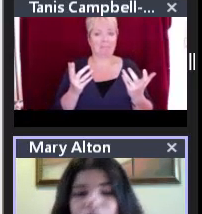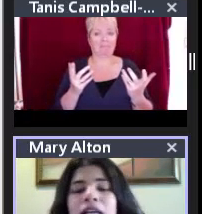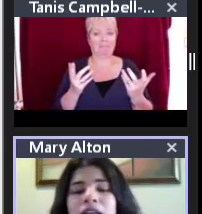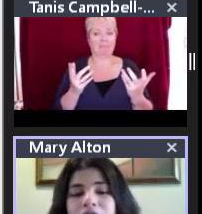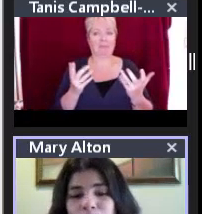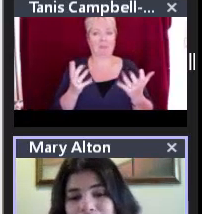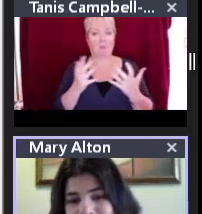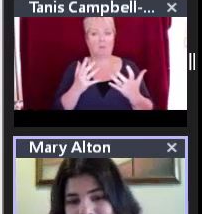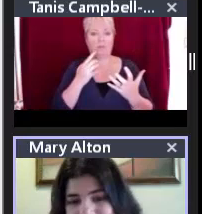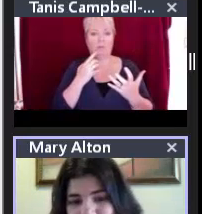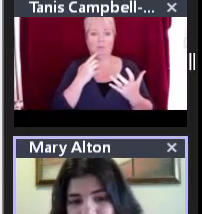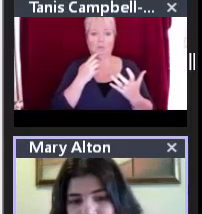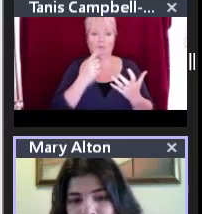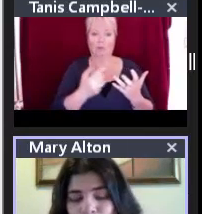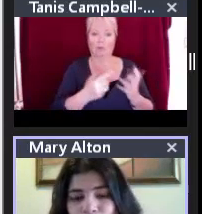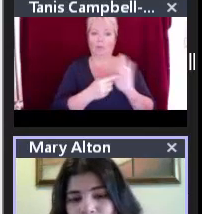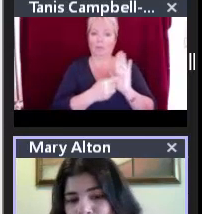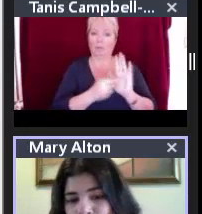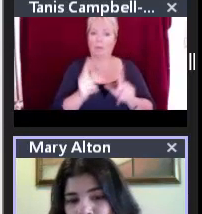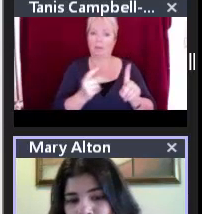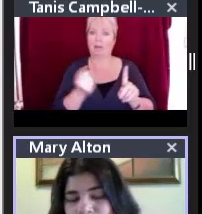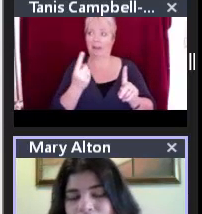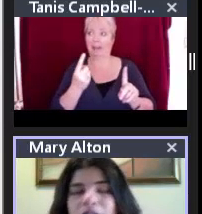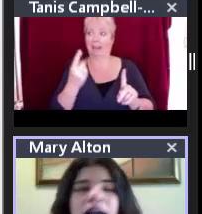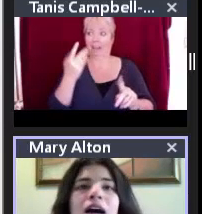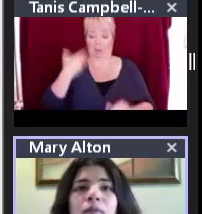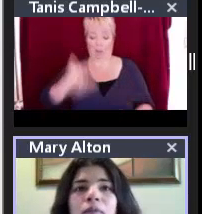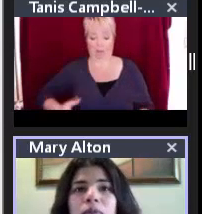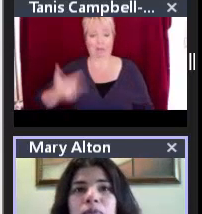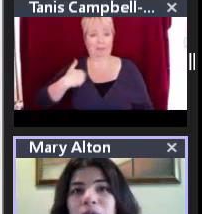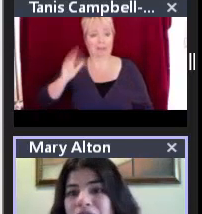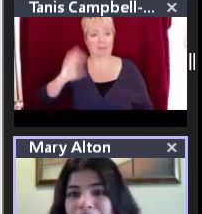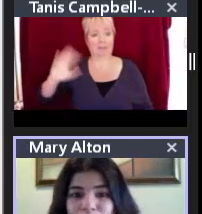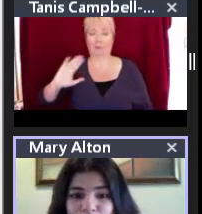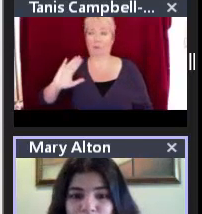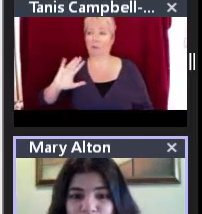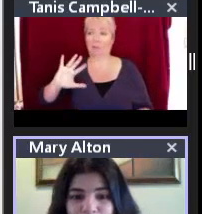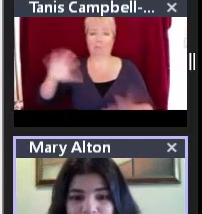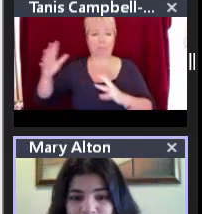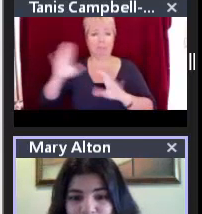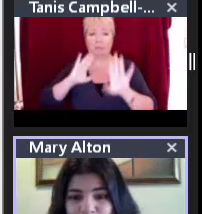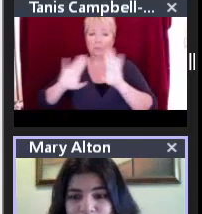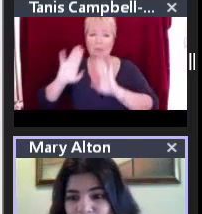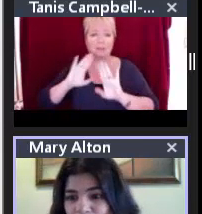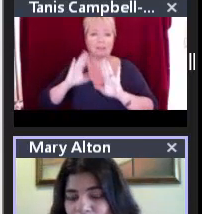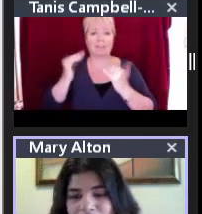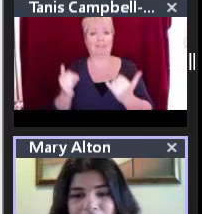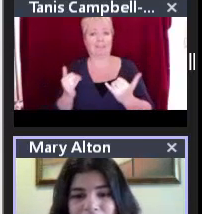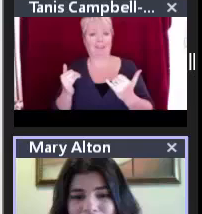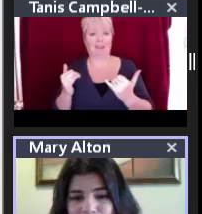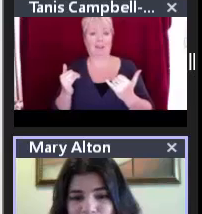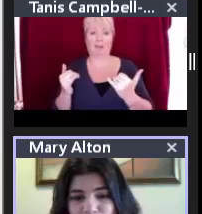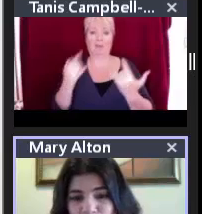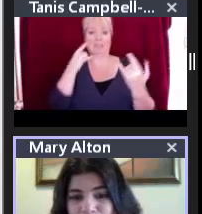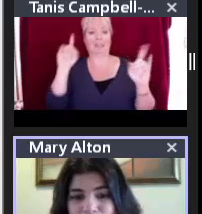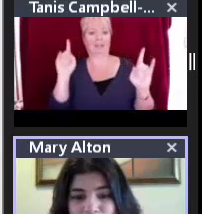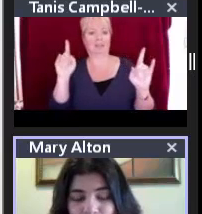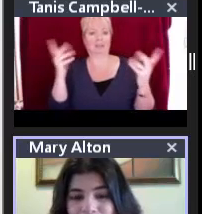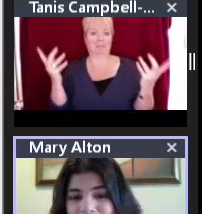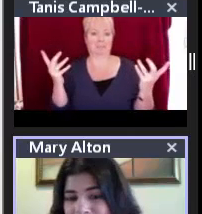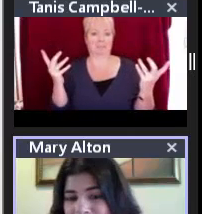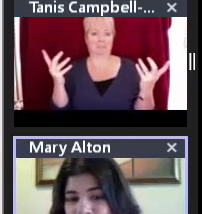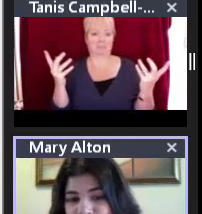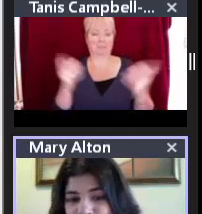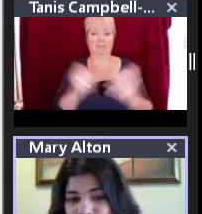been able to be successful with their goals. Maybe it's somebody who just wants to share in contributing